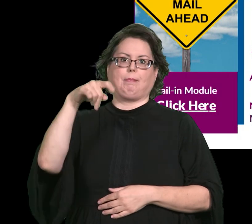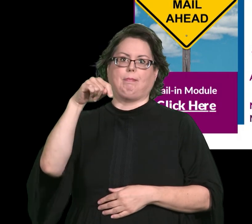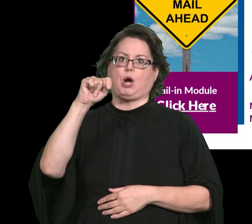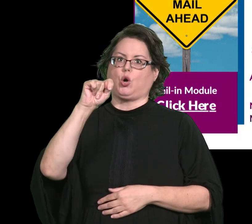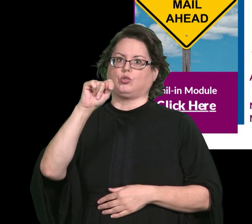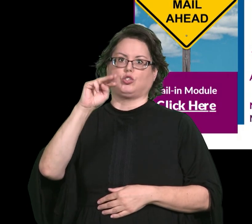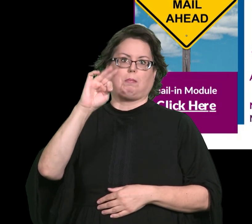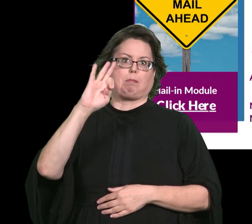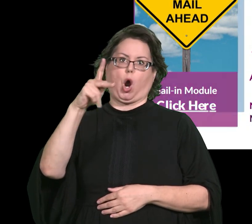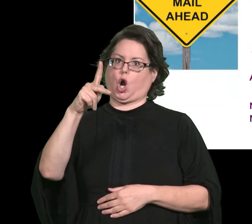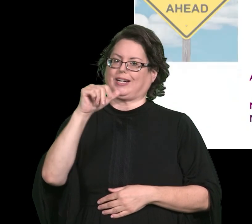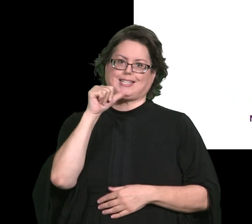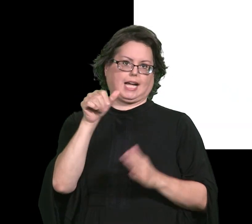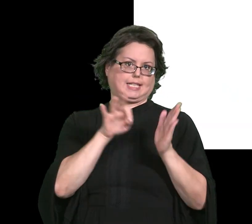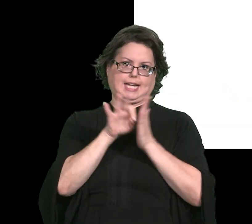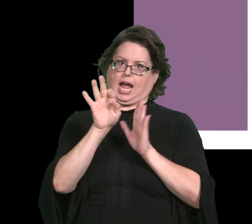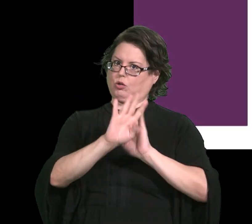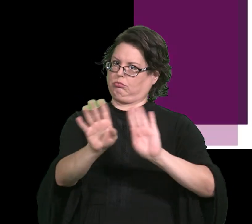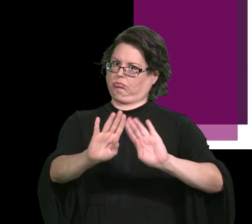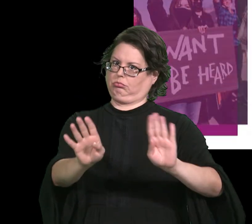count.